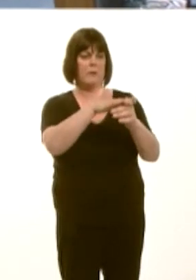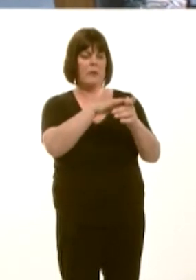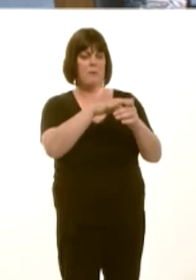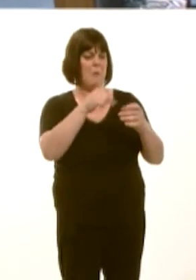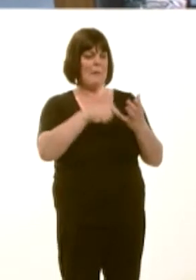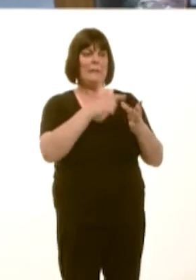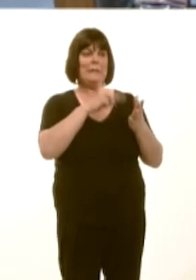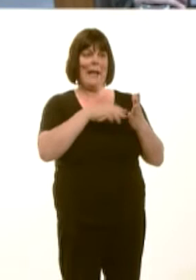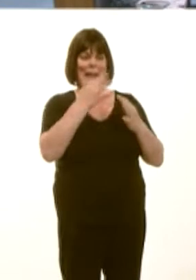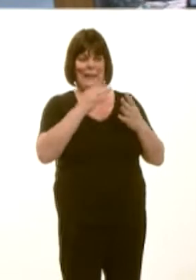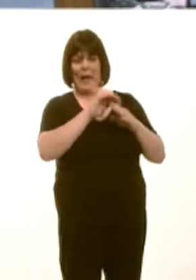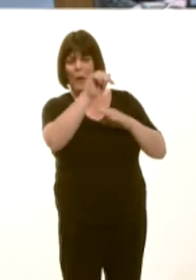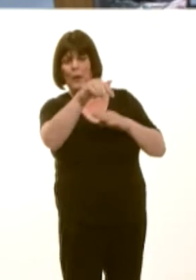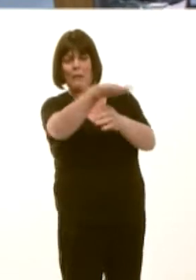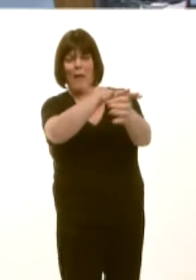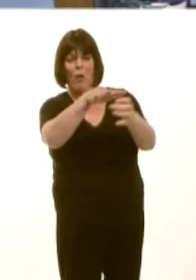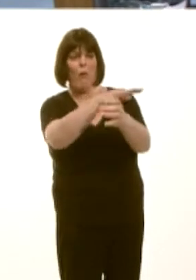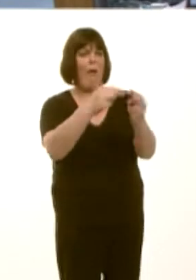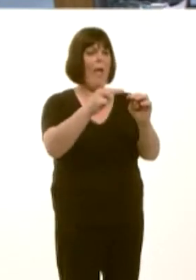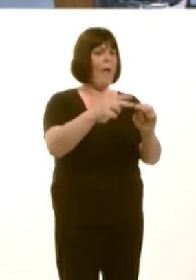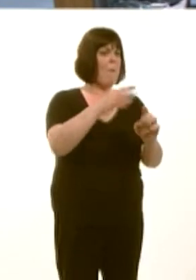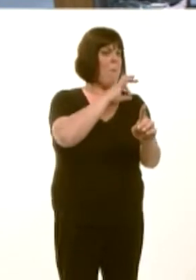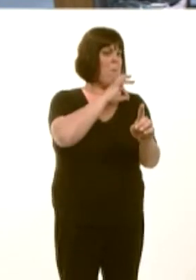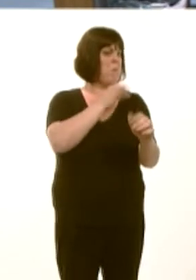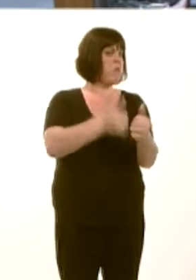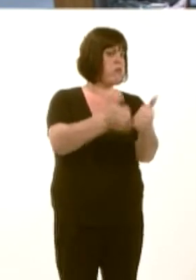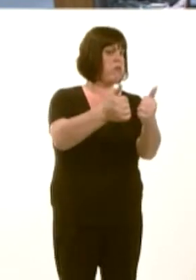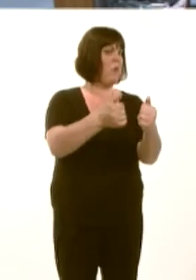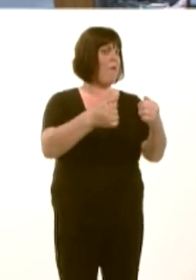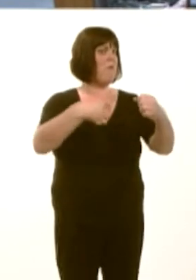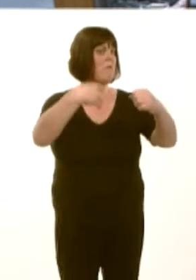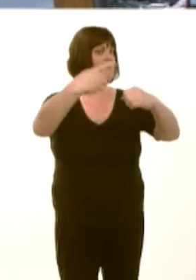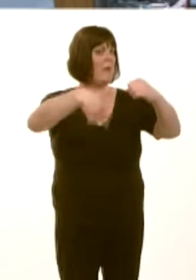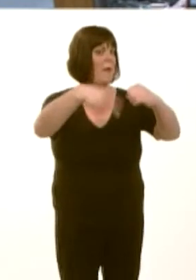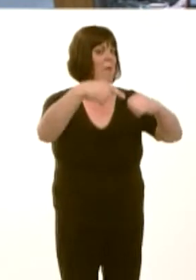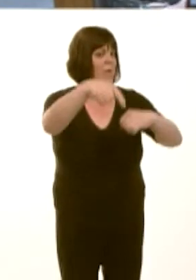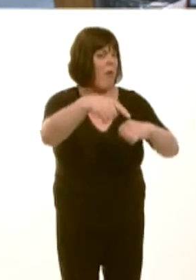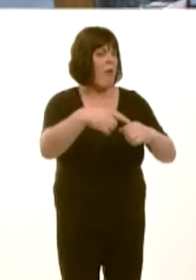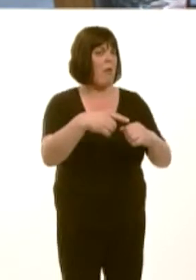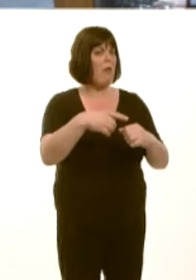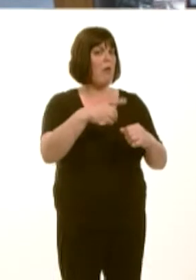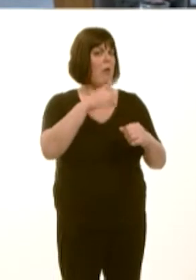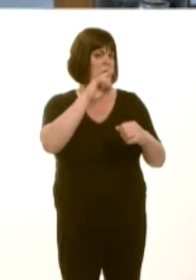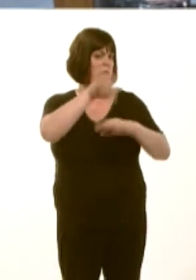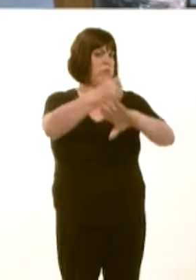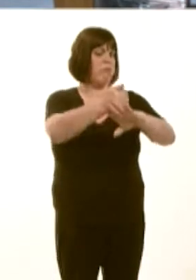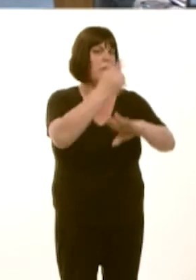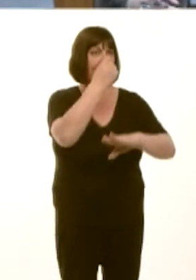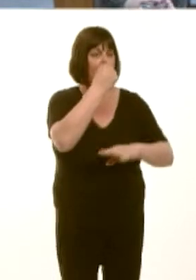could be considered. What TAN 8 endeavoured to do was see where